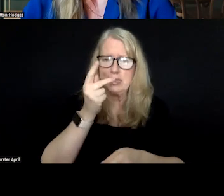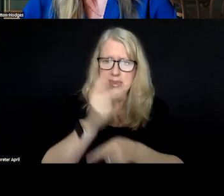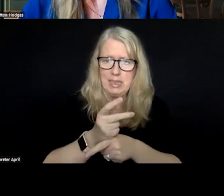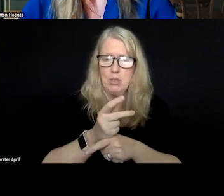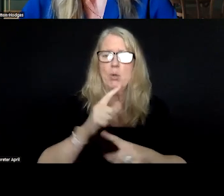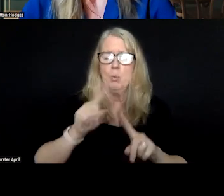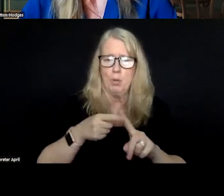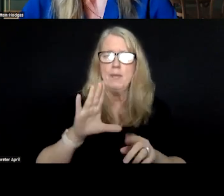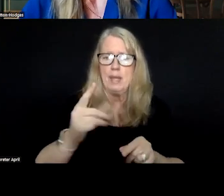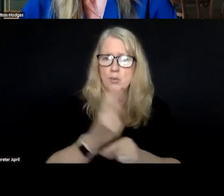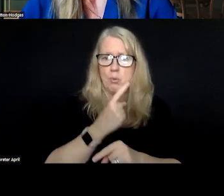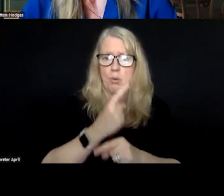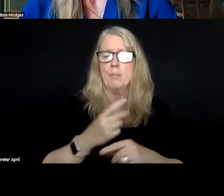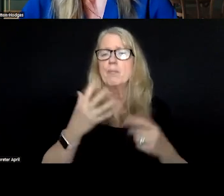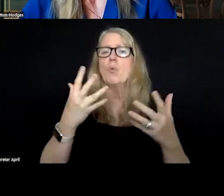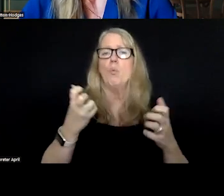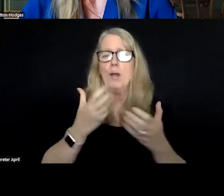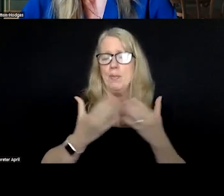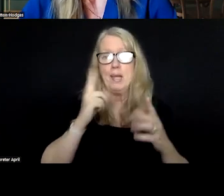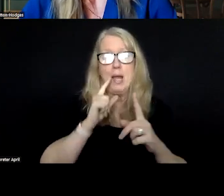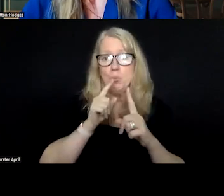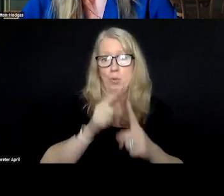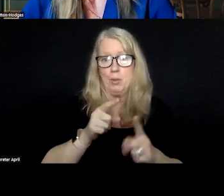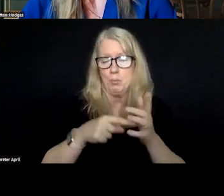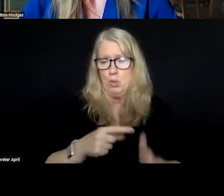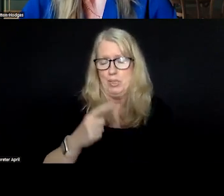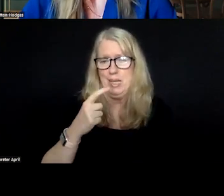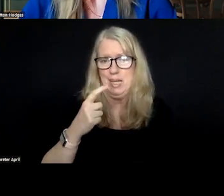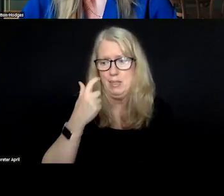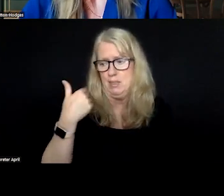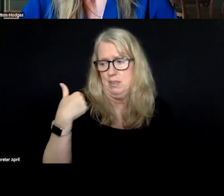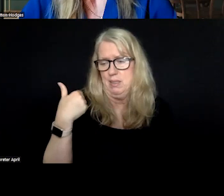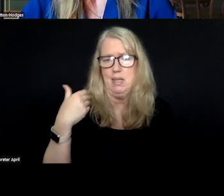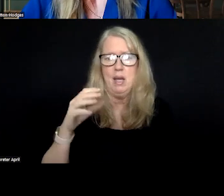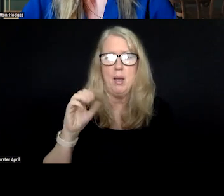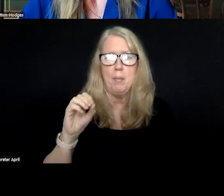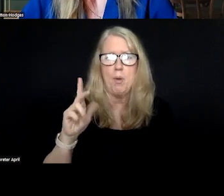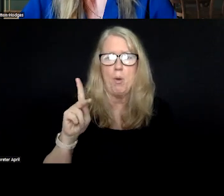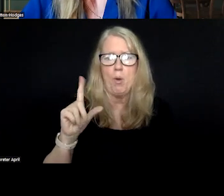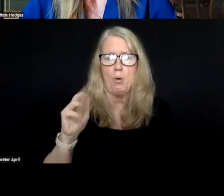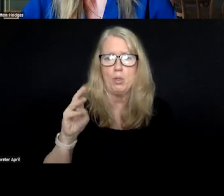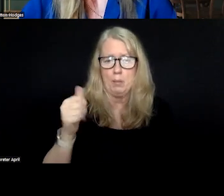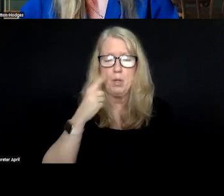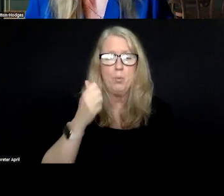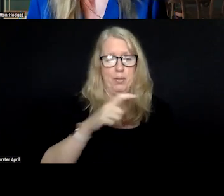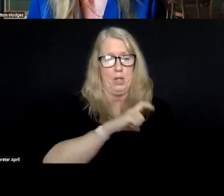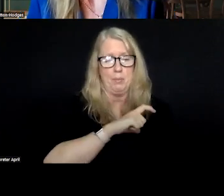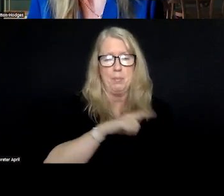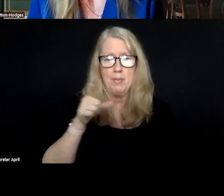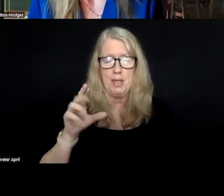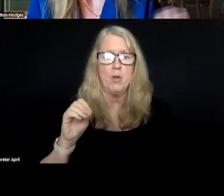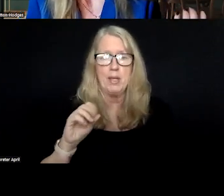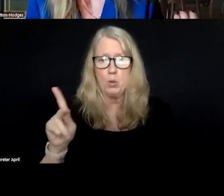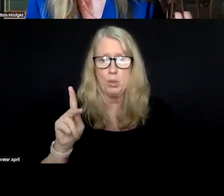appropriate. I'll just point out one thing that was done in Oklahoma. all law enforcement officers in Oklahoma have